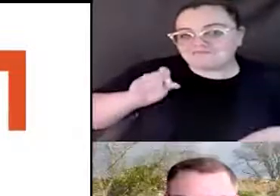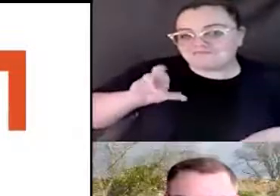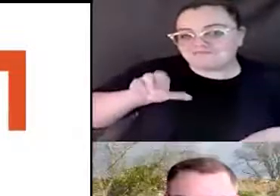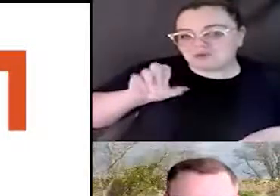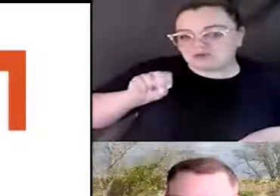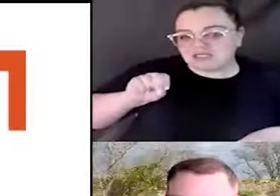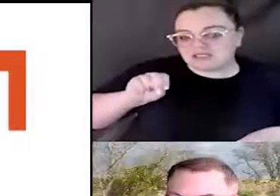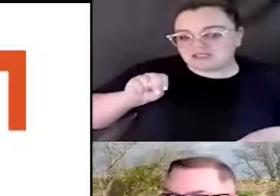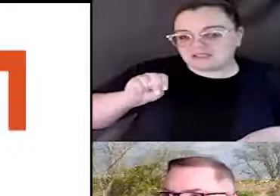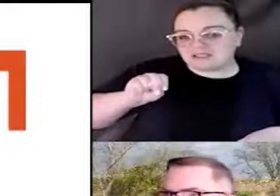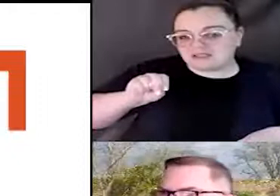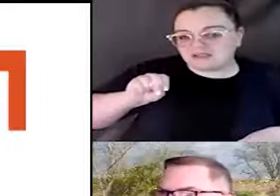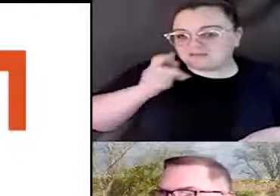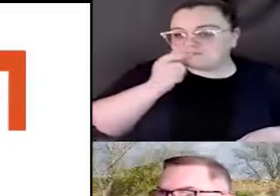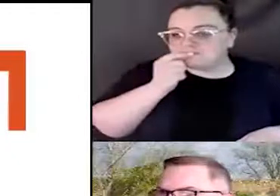up.